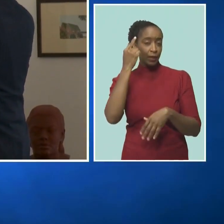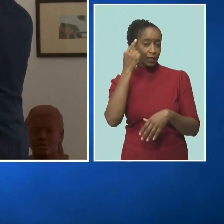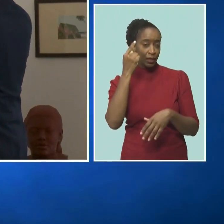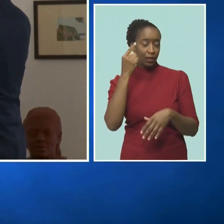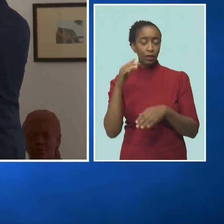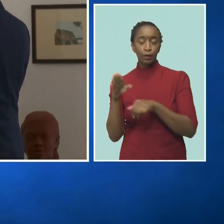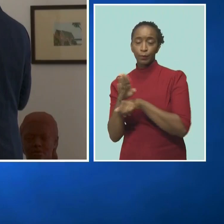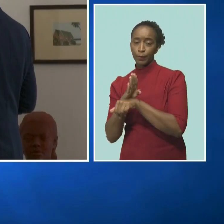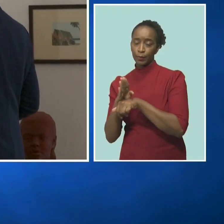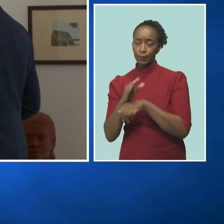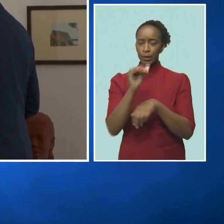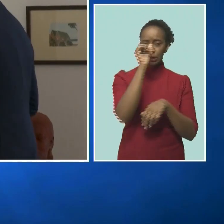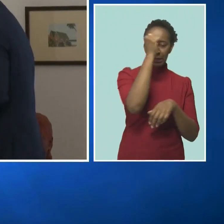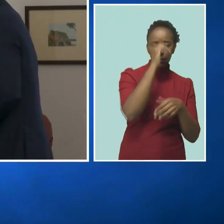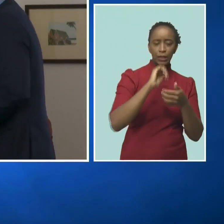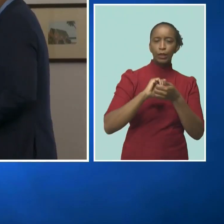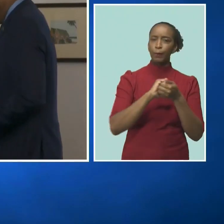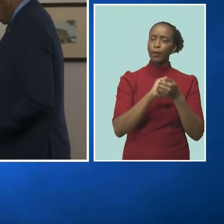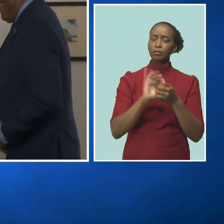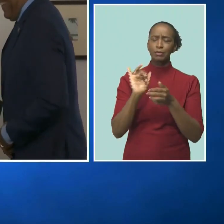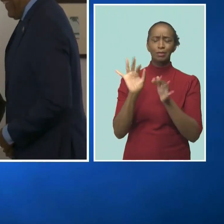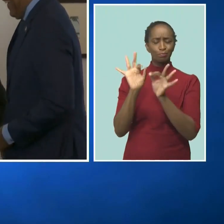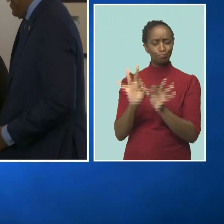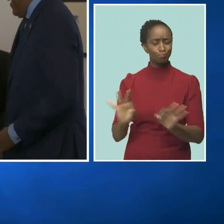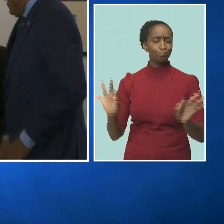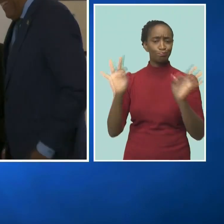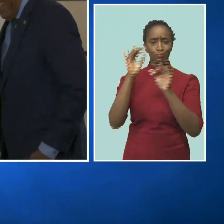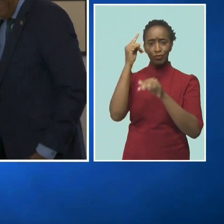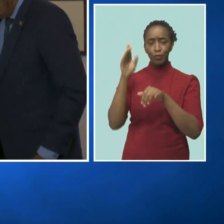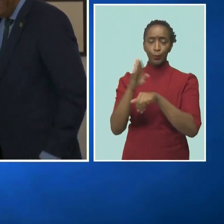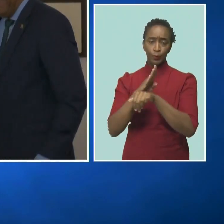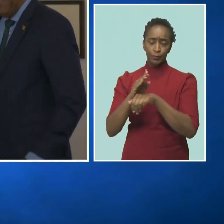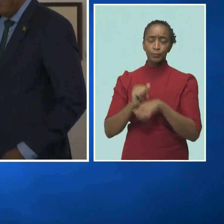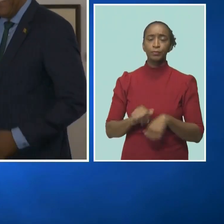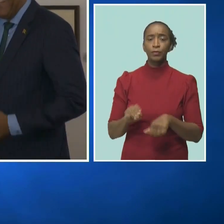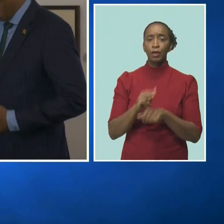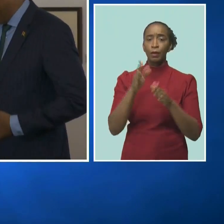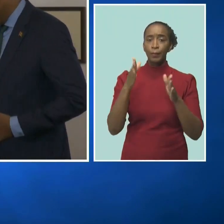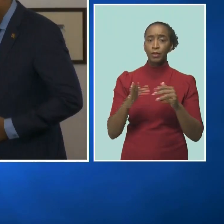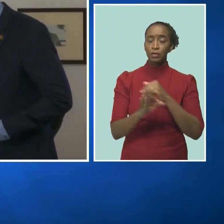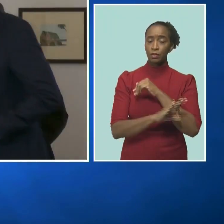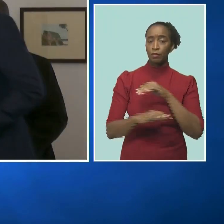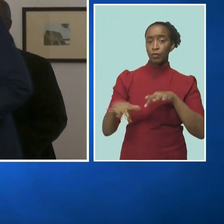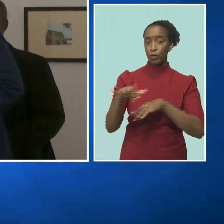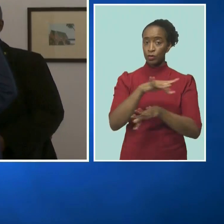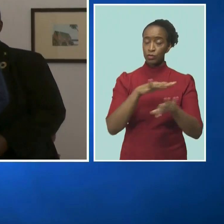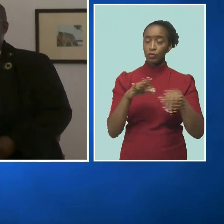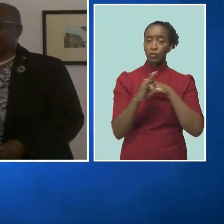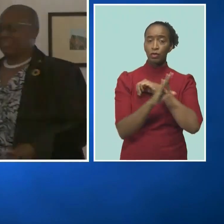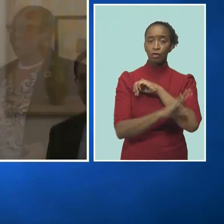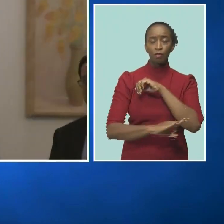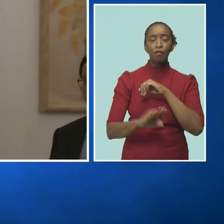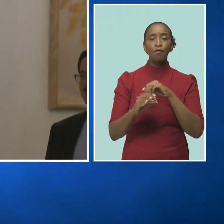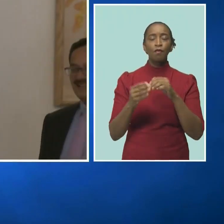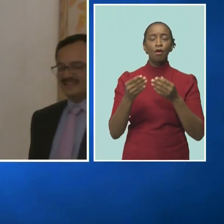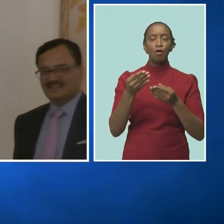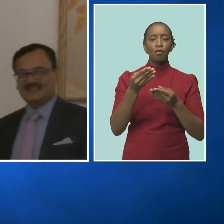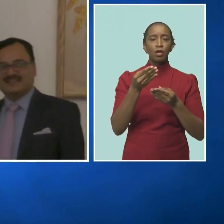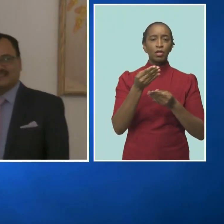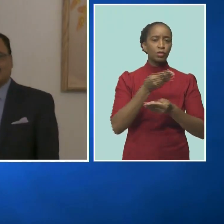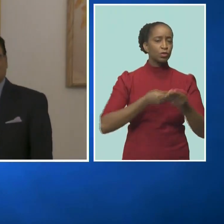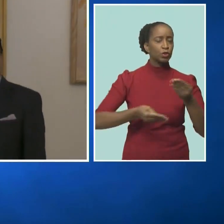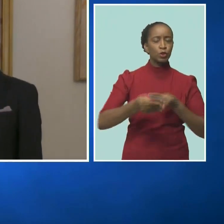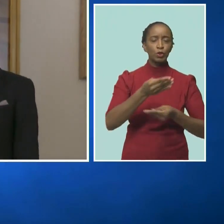exceptionally important for Barbados. According to Minister of Foreign Affairs and Foreign Trade, Carrie Simmons, it's important to